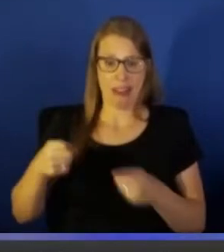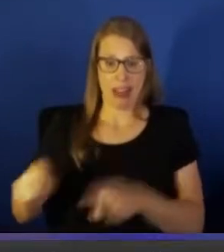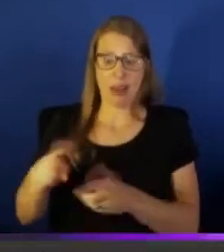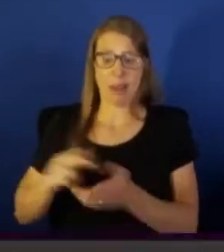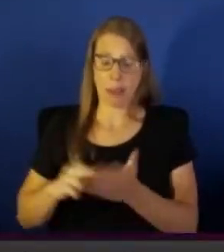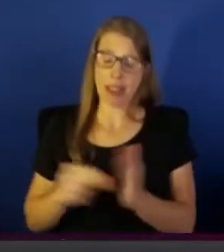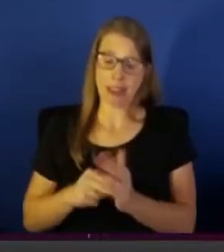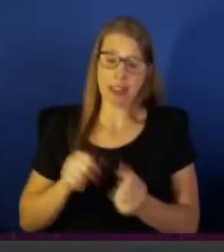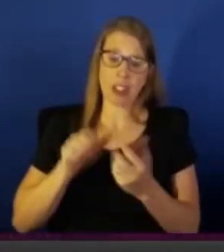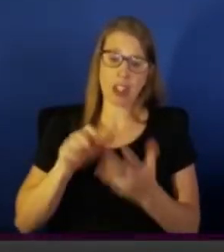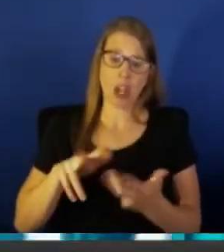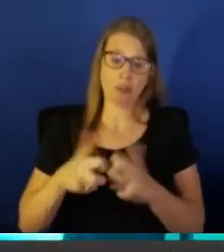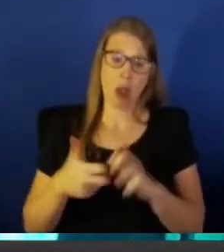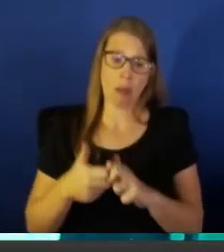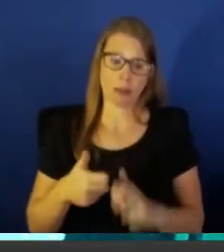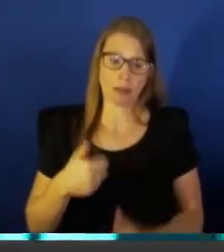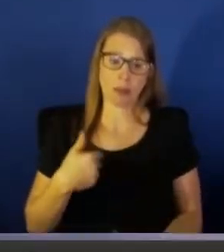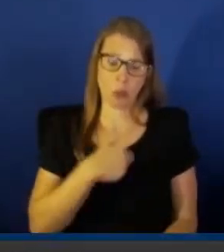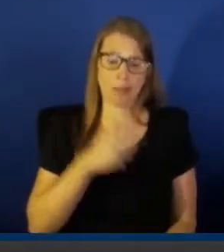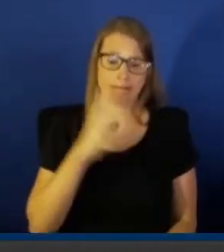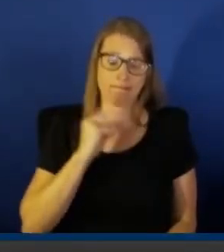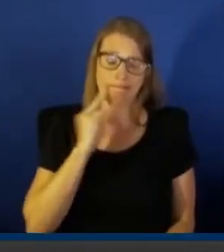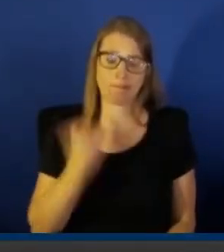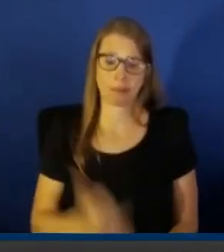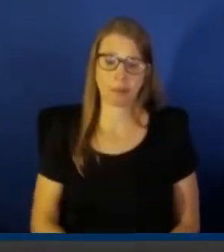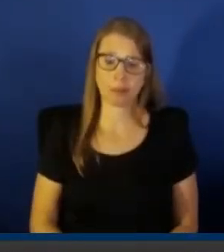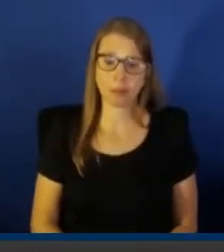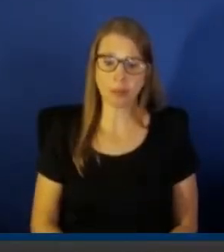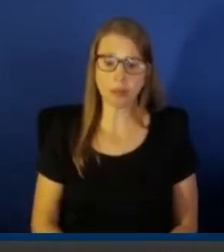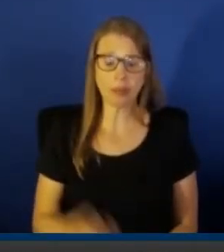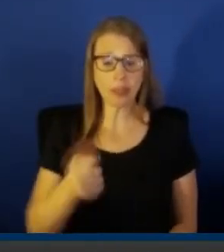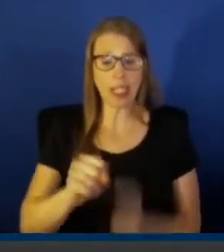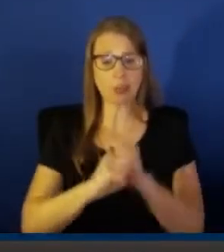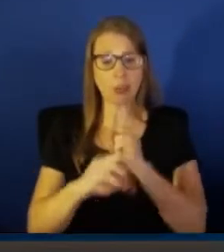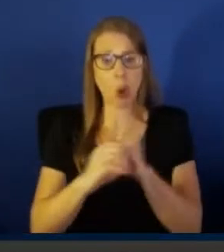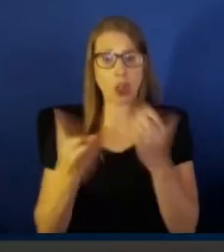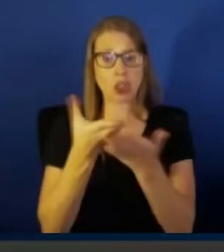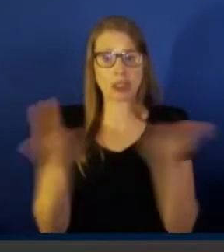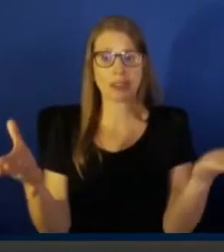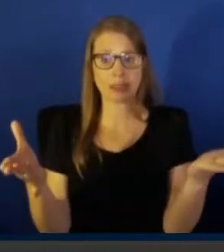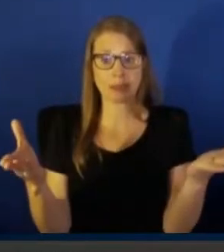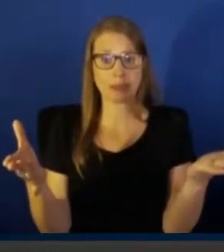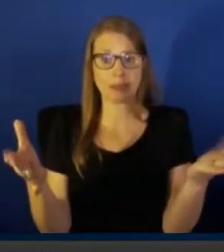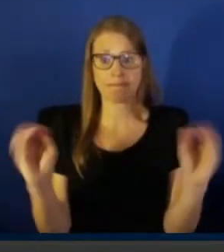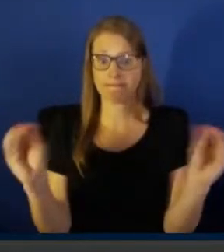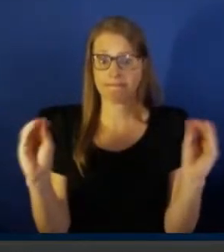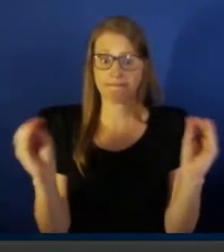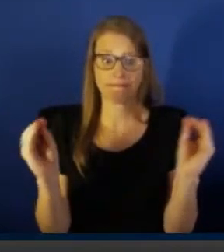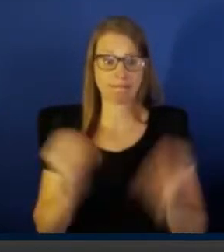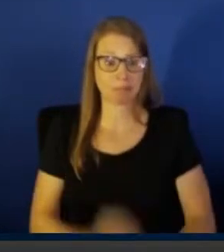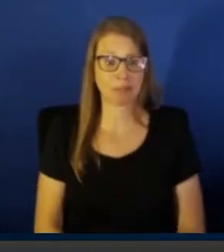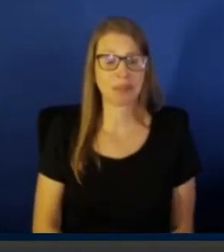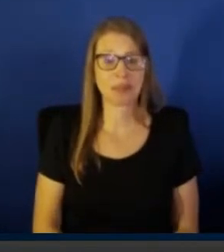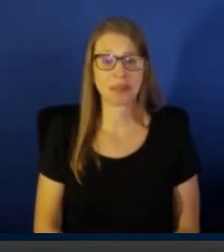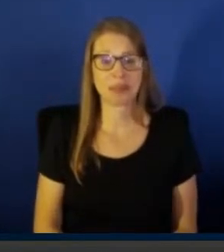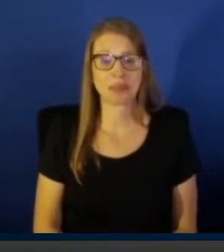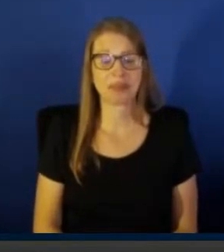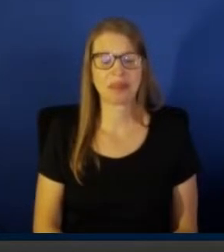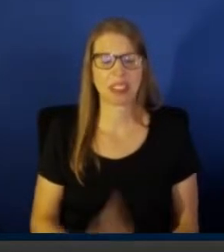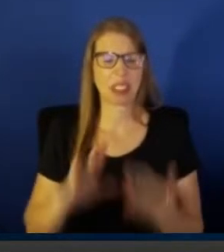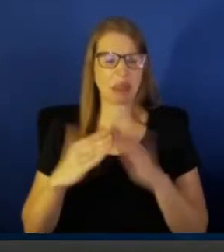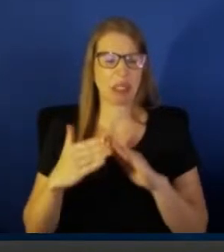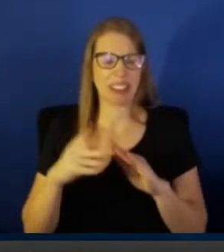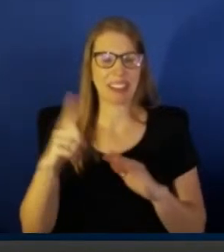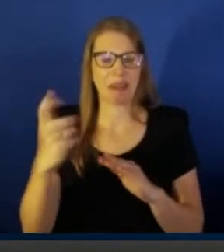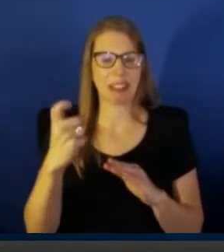questions, but I want to first see if we have any reporters on the line. Let me know. No reporters, so I'm going to ask a question.